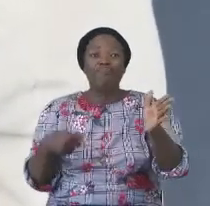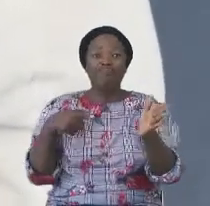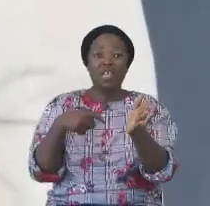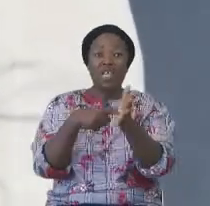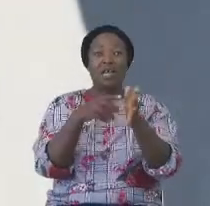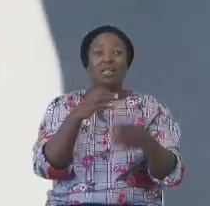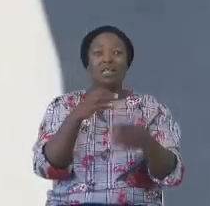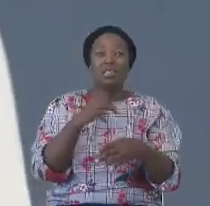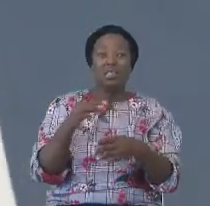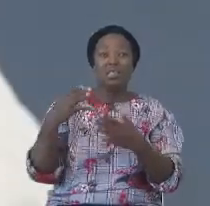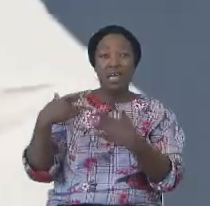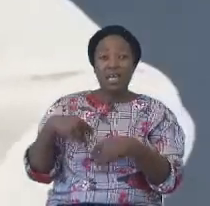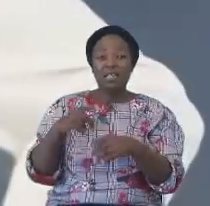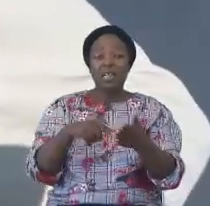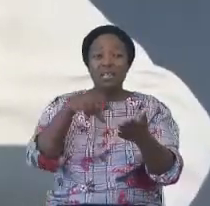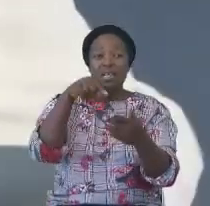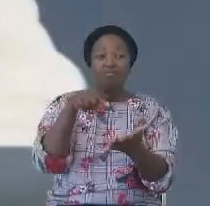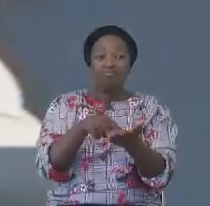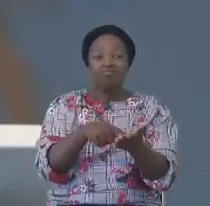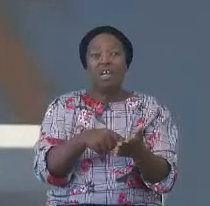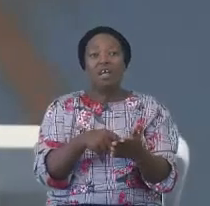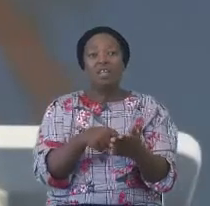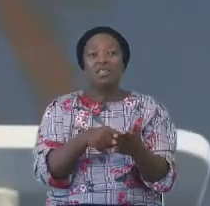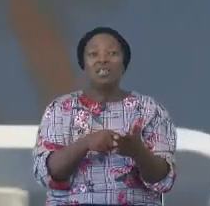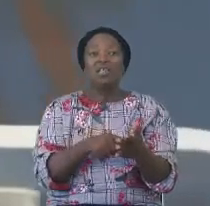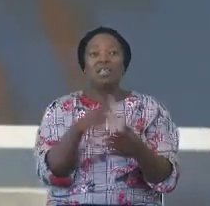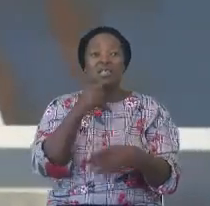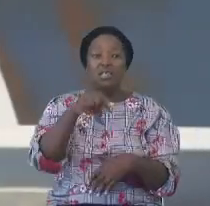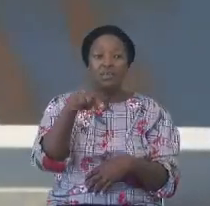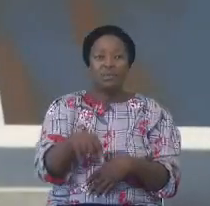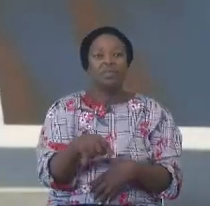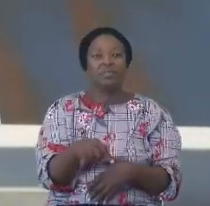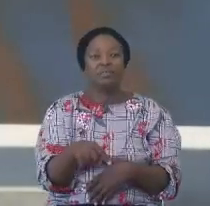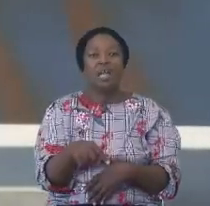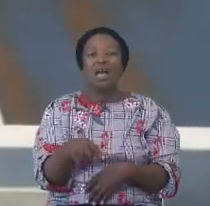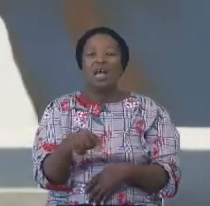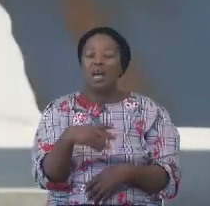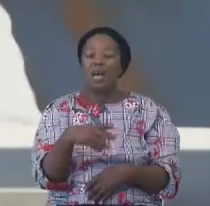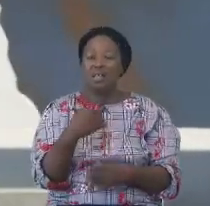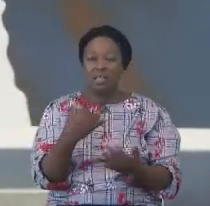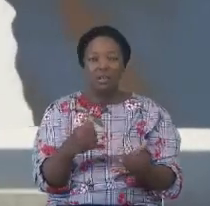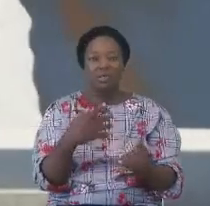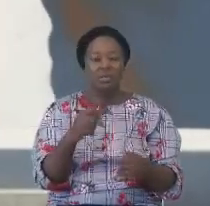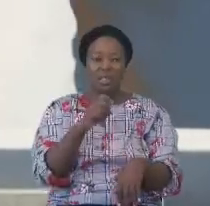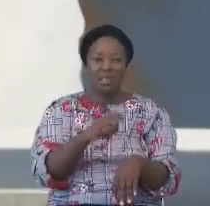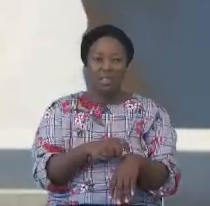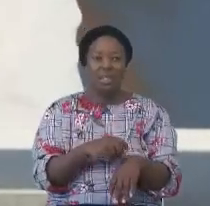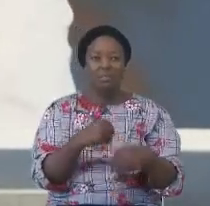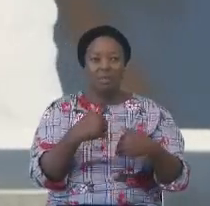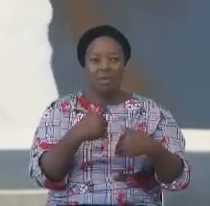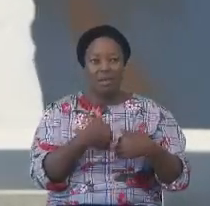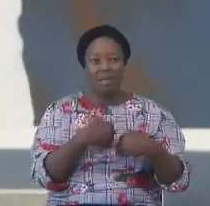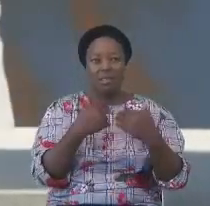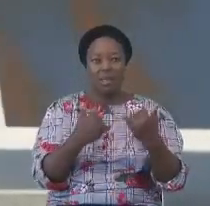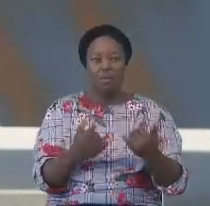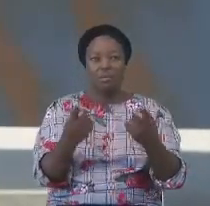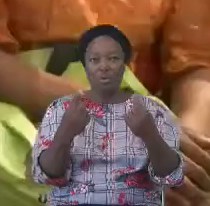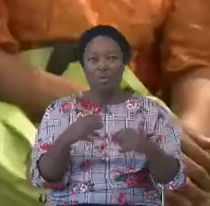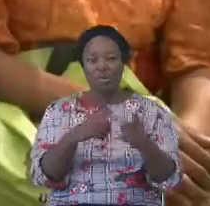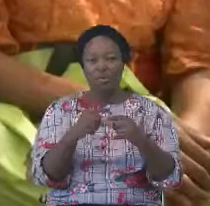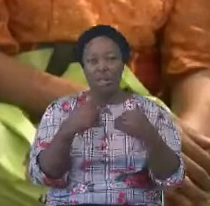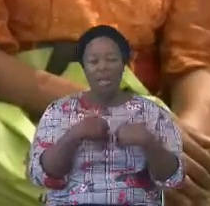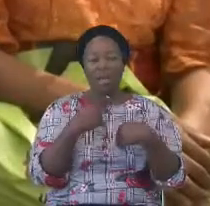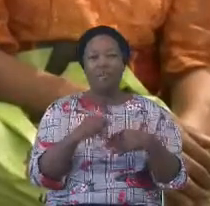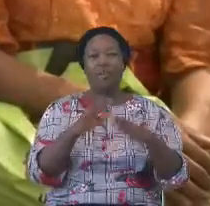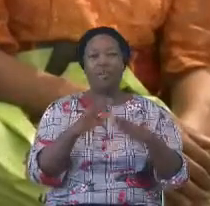spear will pierce your heart. There will be sorrow in the heart. The time had now